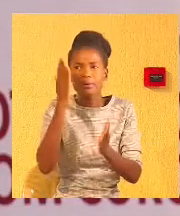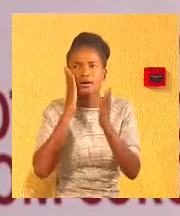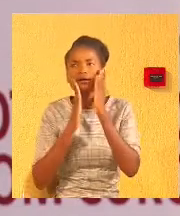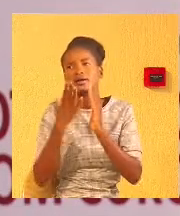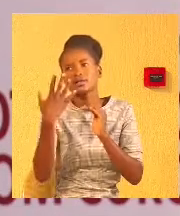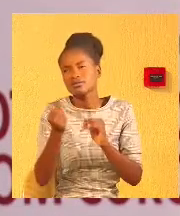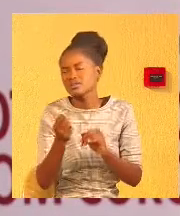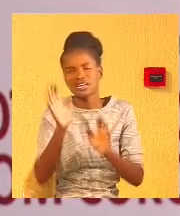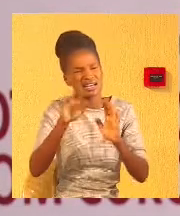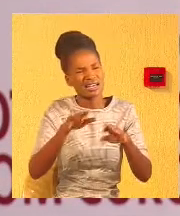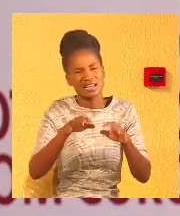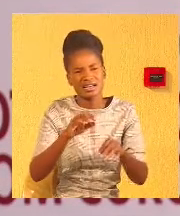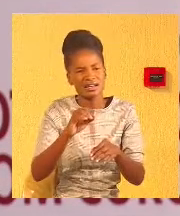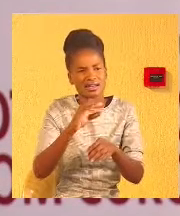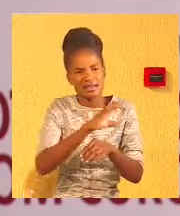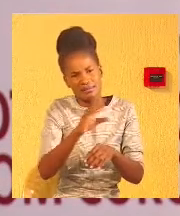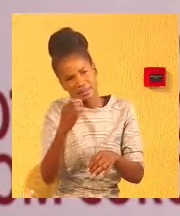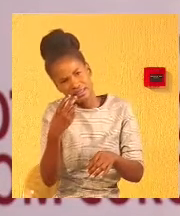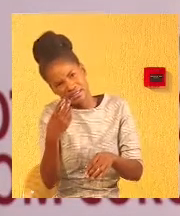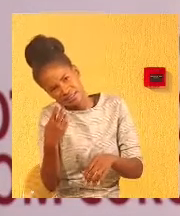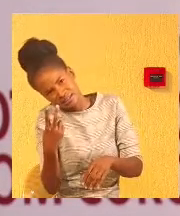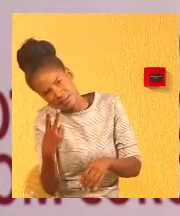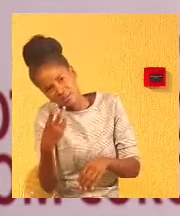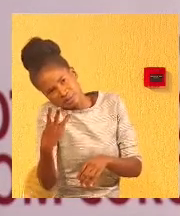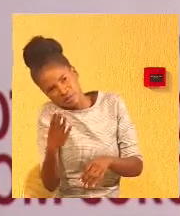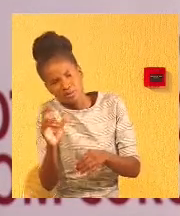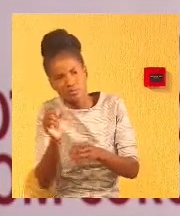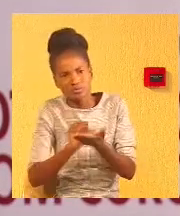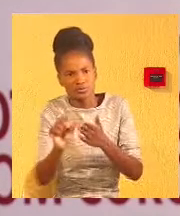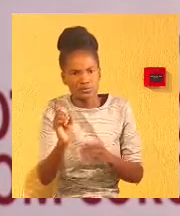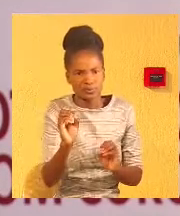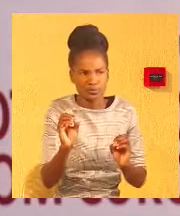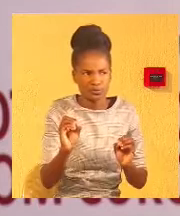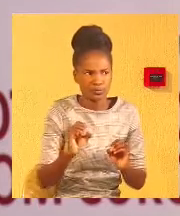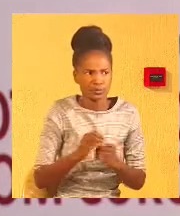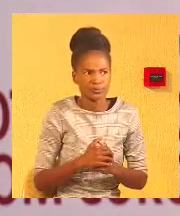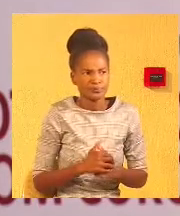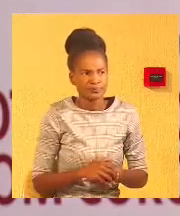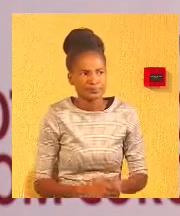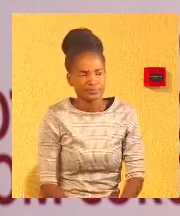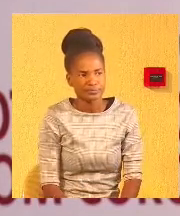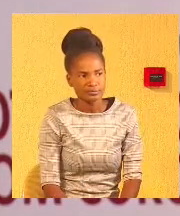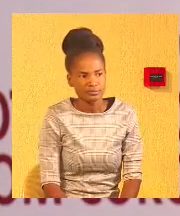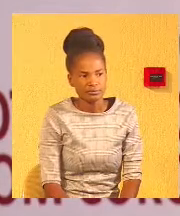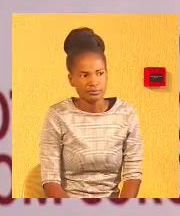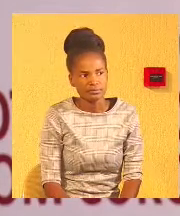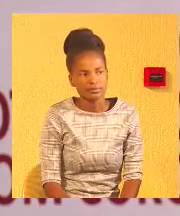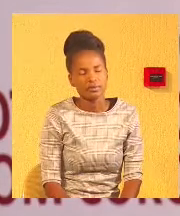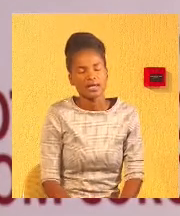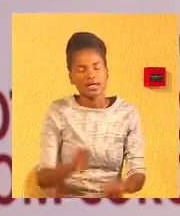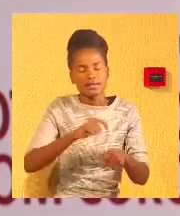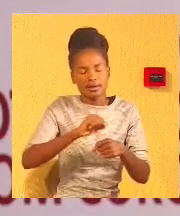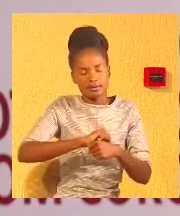as well as the involvement of farmers in the measures that were taken during COVID-19. What has